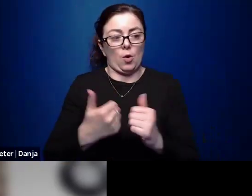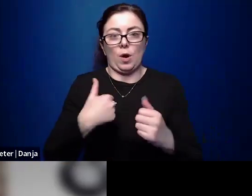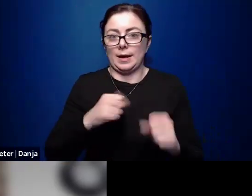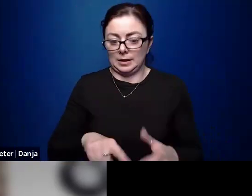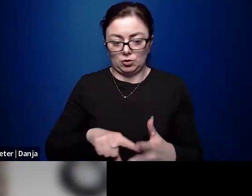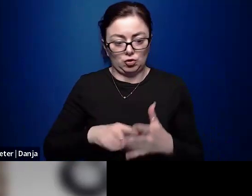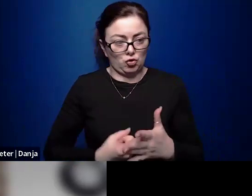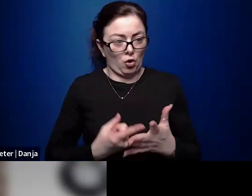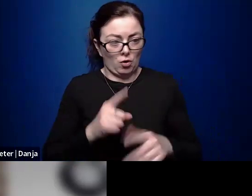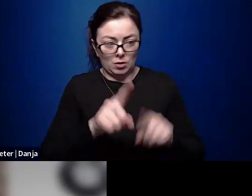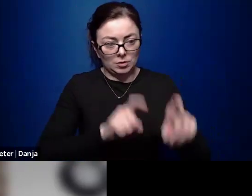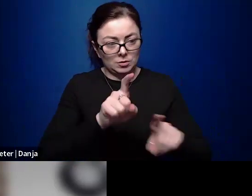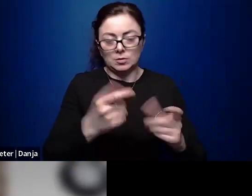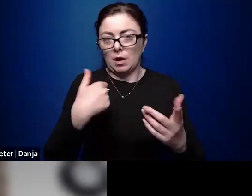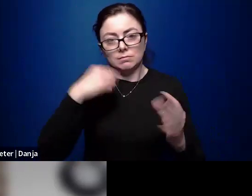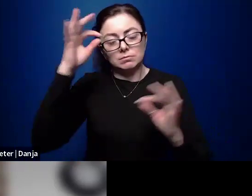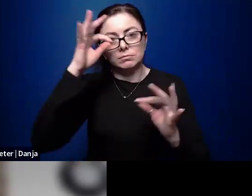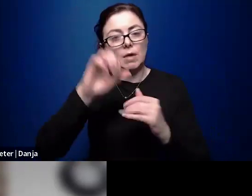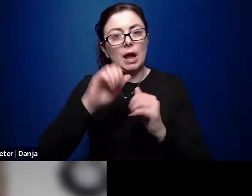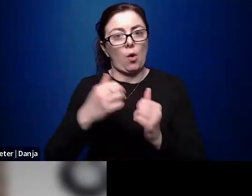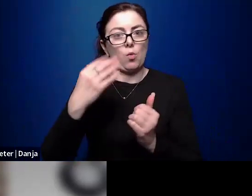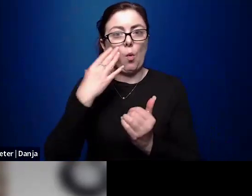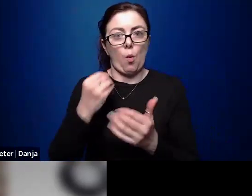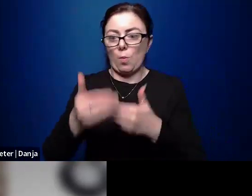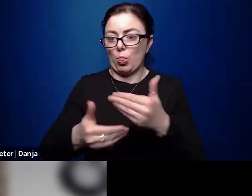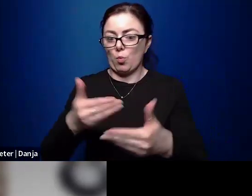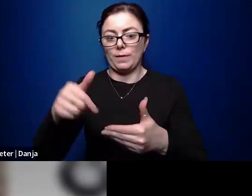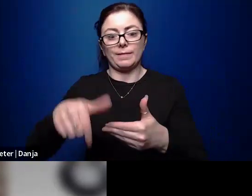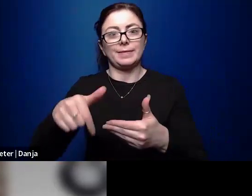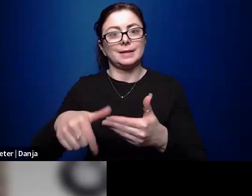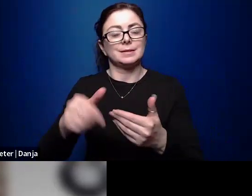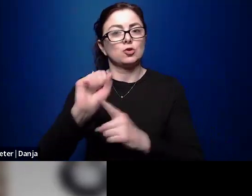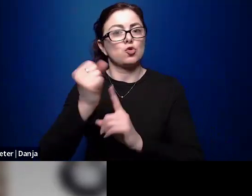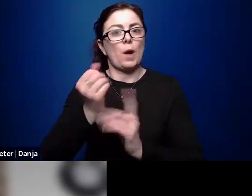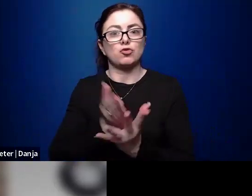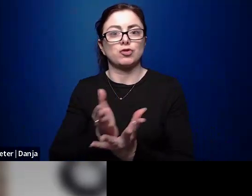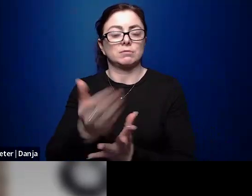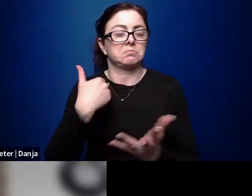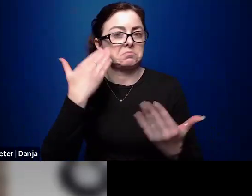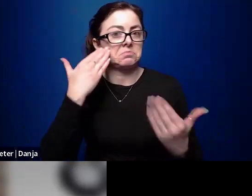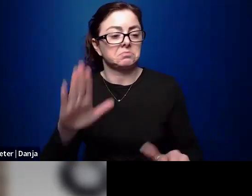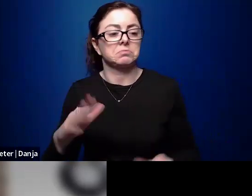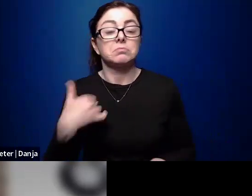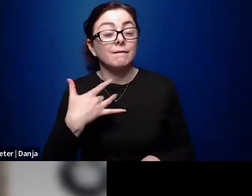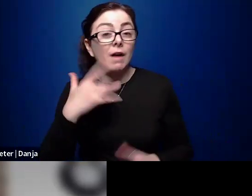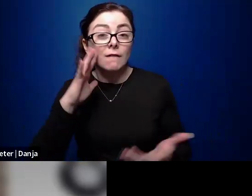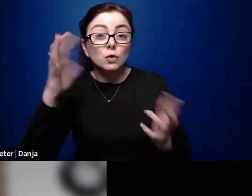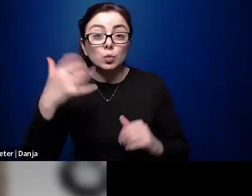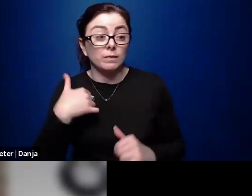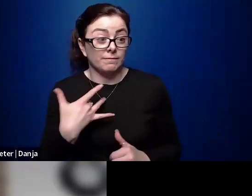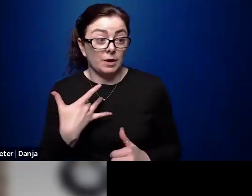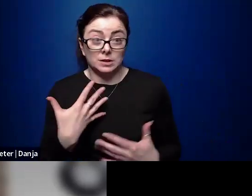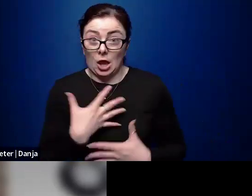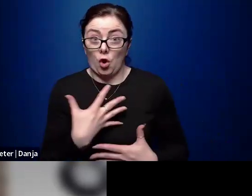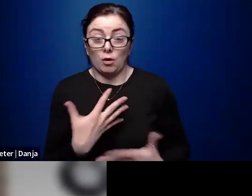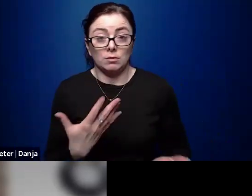go through this process. I felt confused and very scared. I don't know